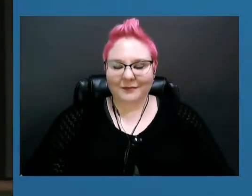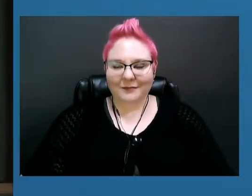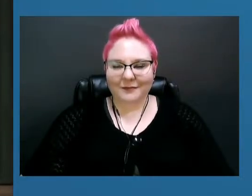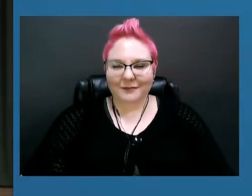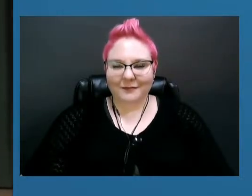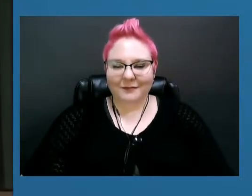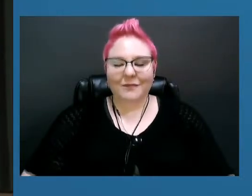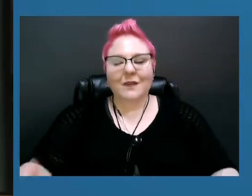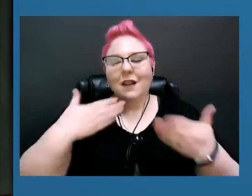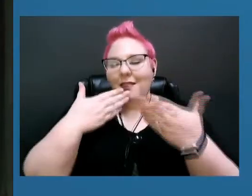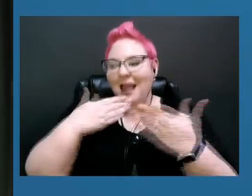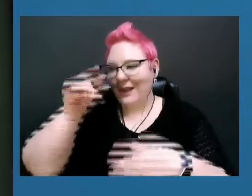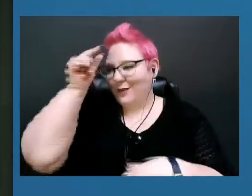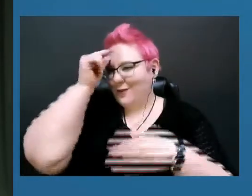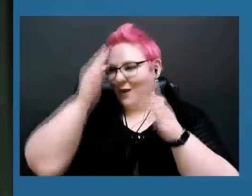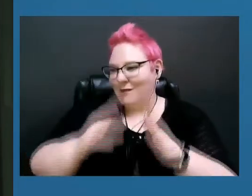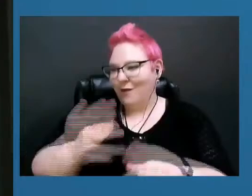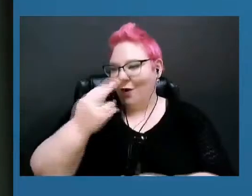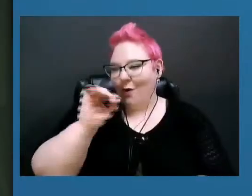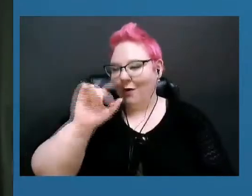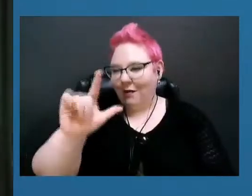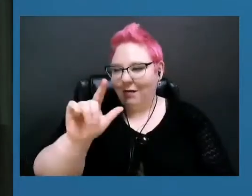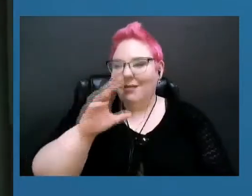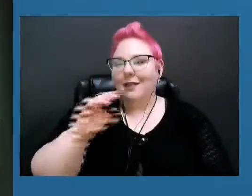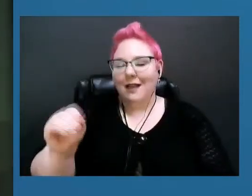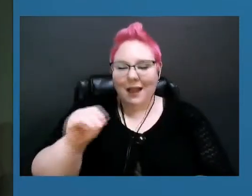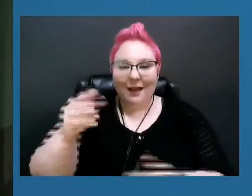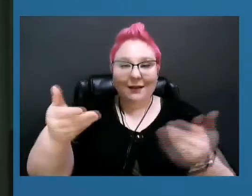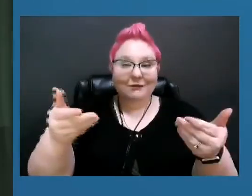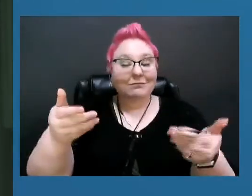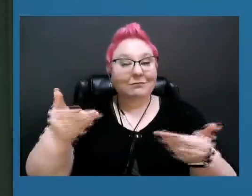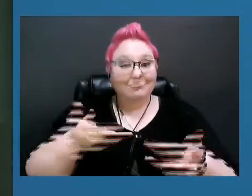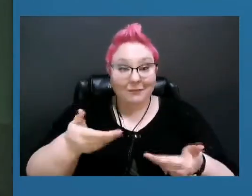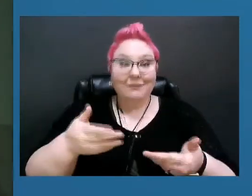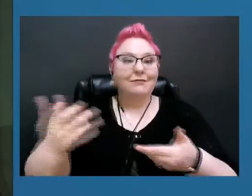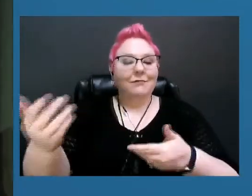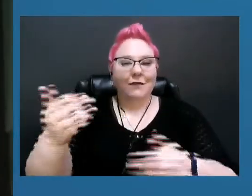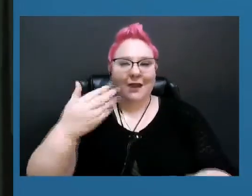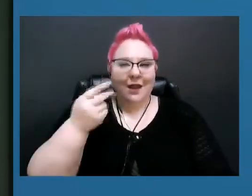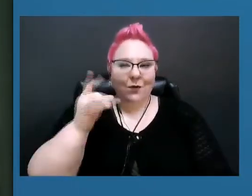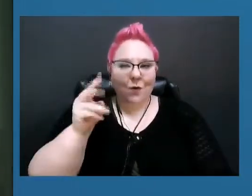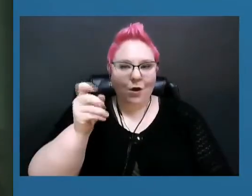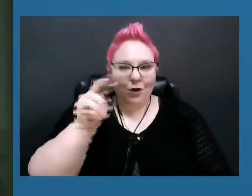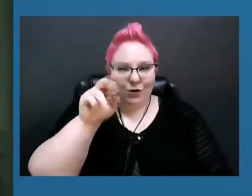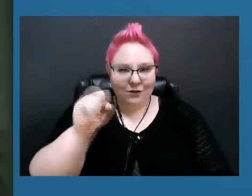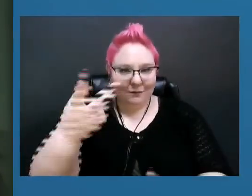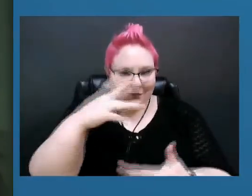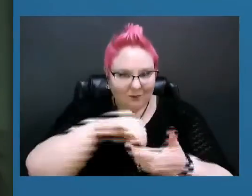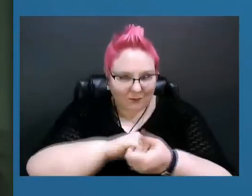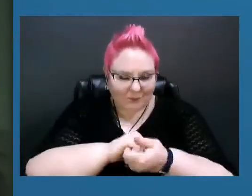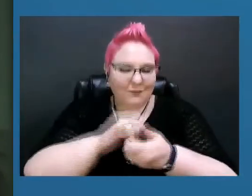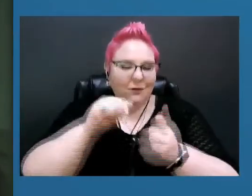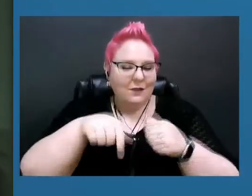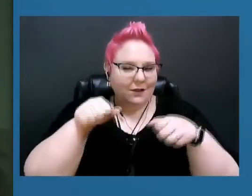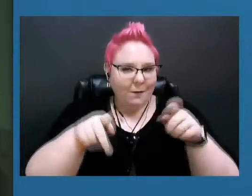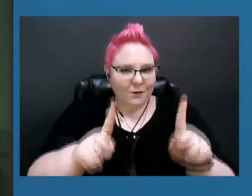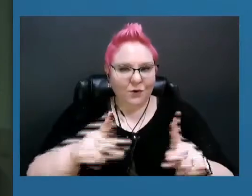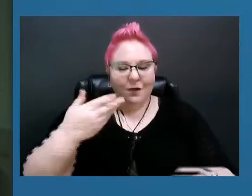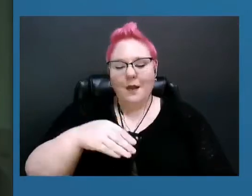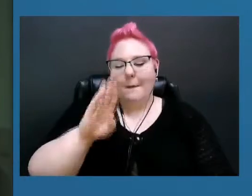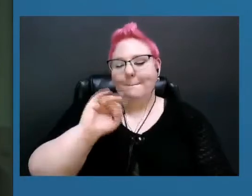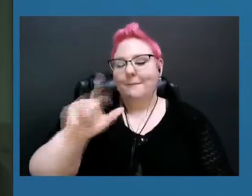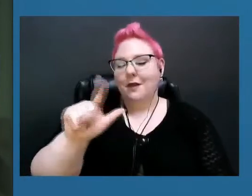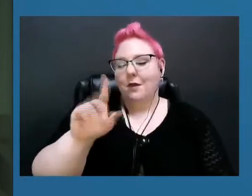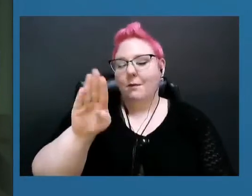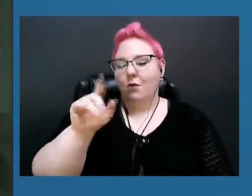Thank you to Governor Hochul and your team for inviting Hudson Headwaters to be a part of this timely opportunity in the North Country. I'm Dr. Bill Borges,